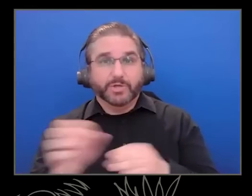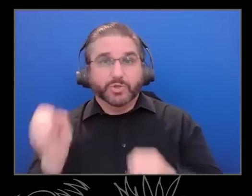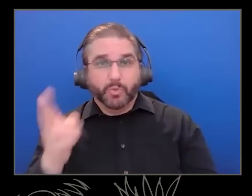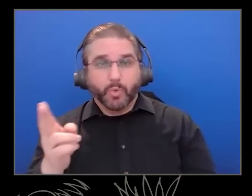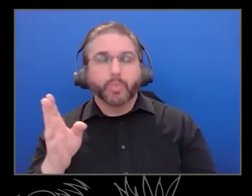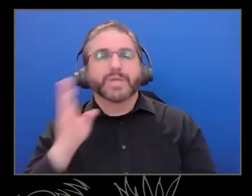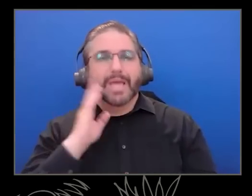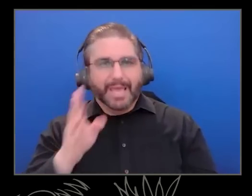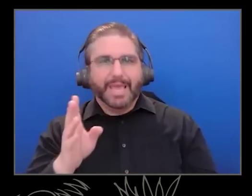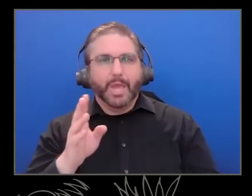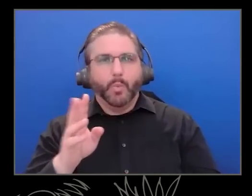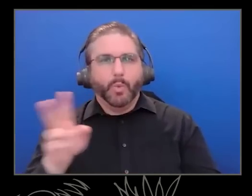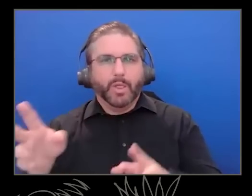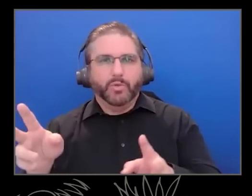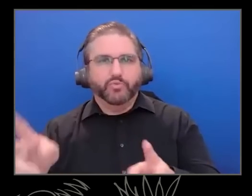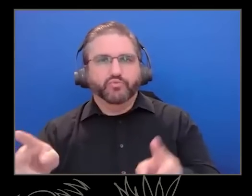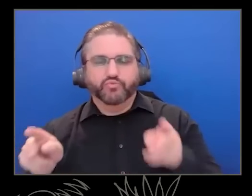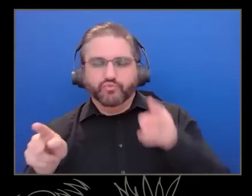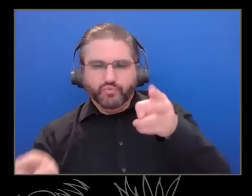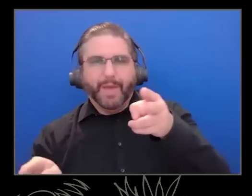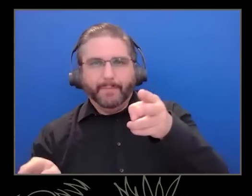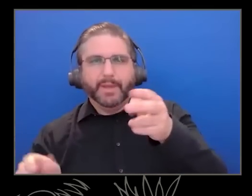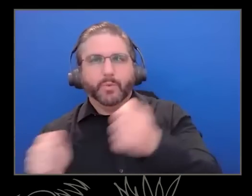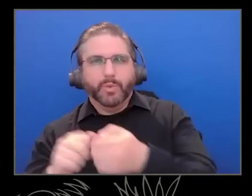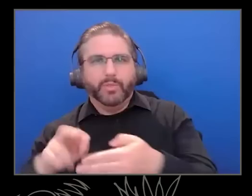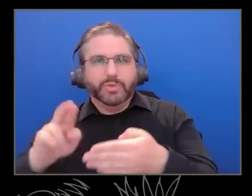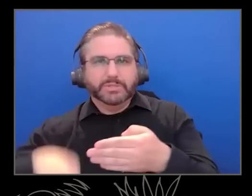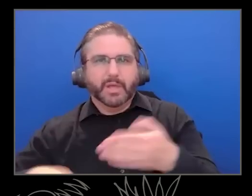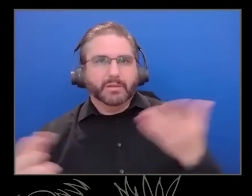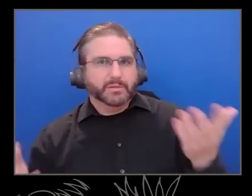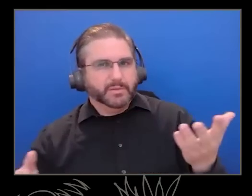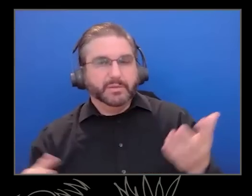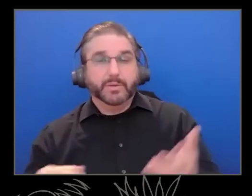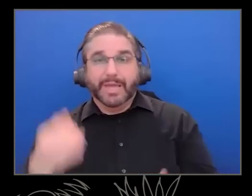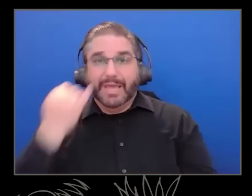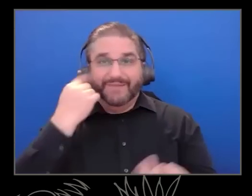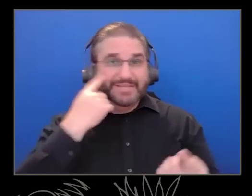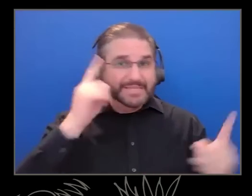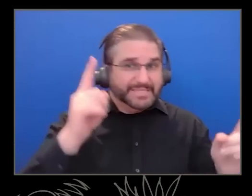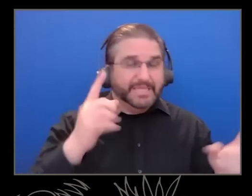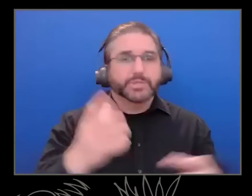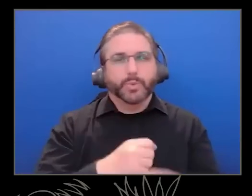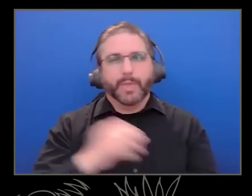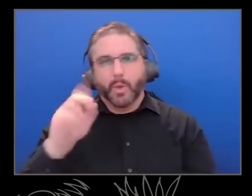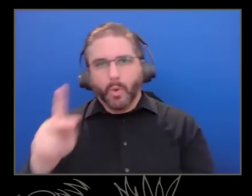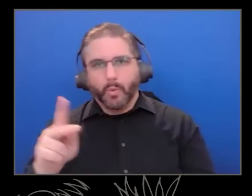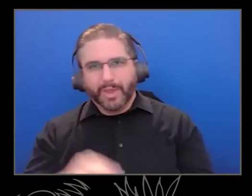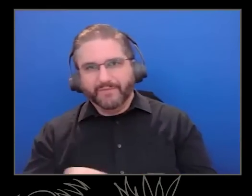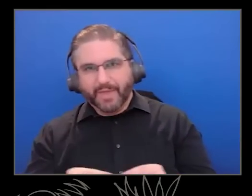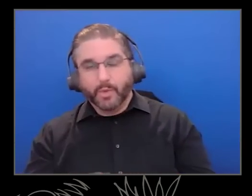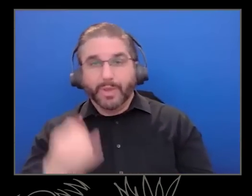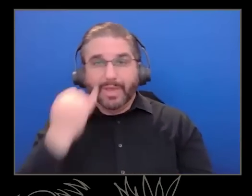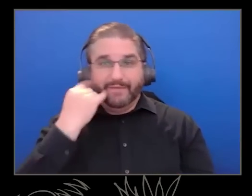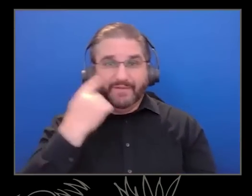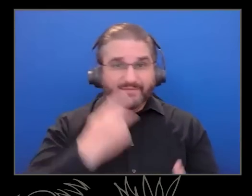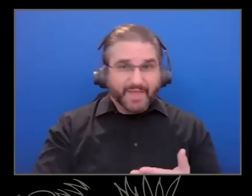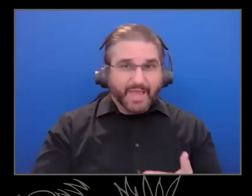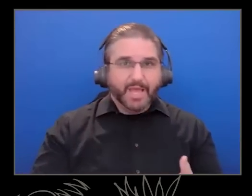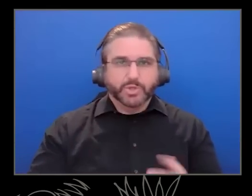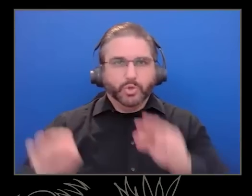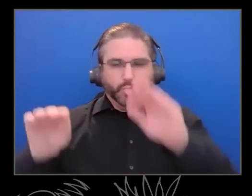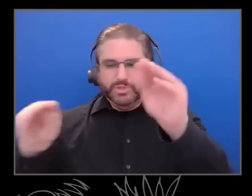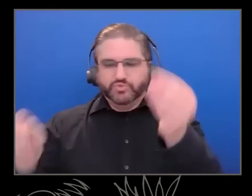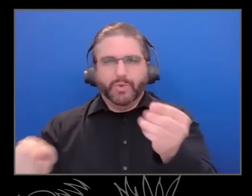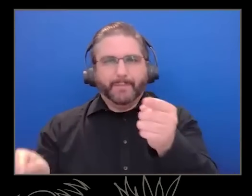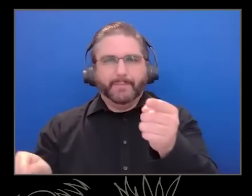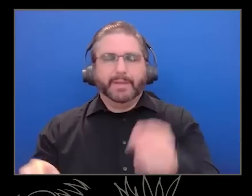automatically wrap it in a result for you. So if it succeeds, you get the OK value. If it fails, you can wrap it in a custom error right on the